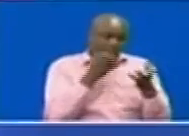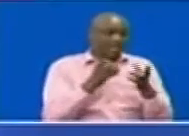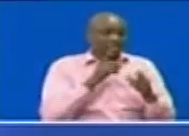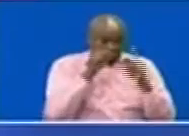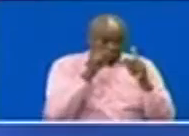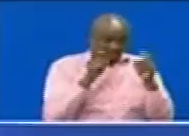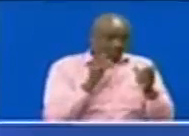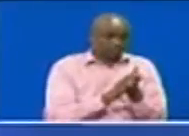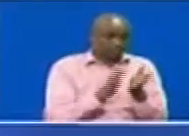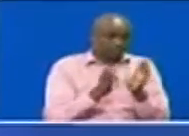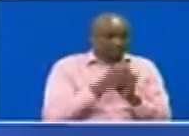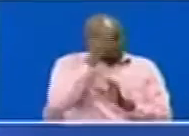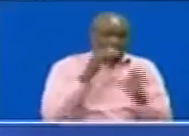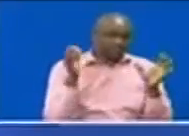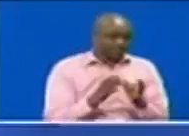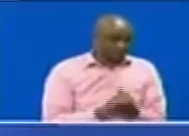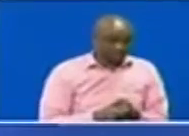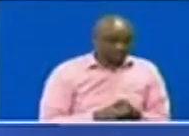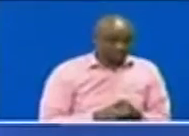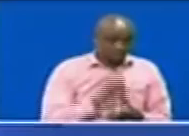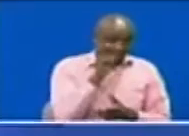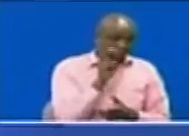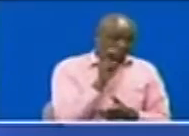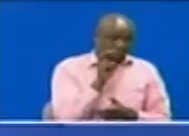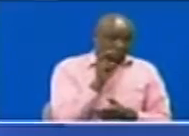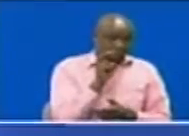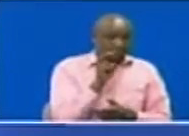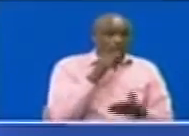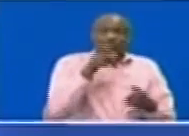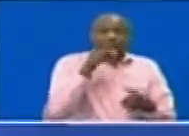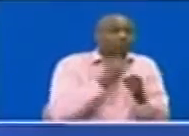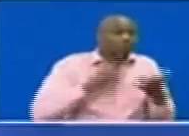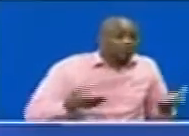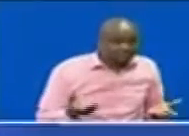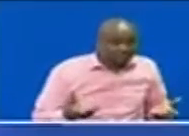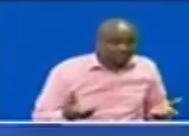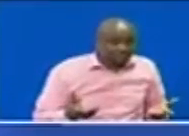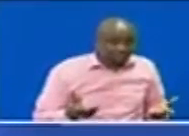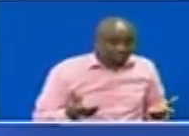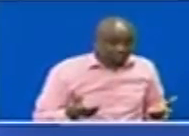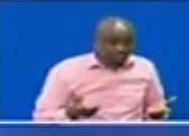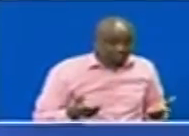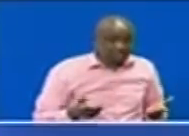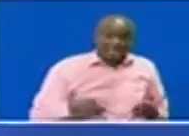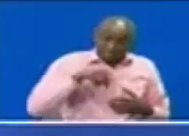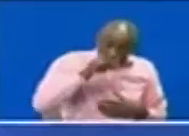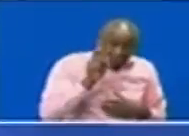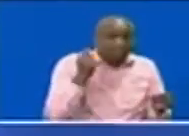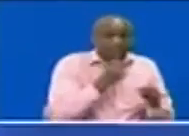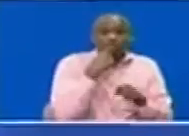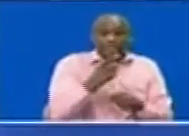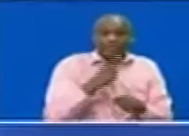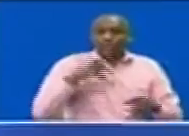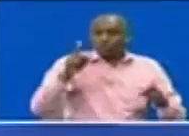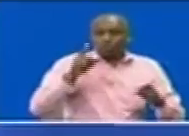want to be vetted and become Jubilee aspirants. You see, what can he do? Because if he cannot tell